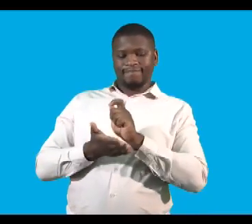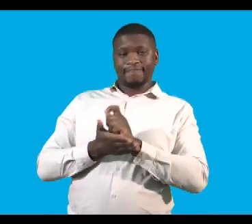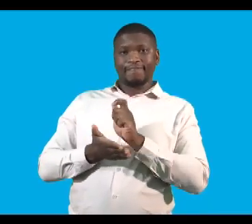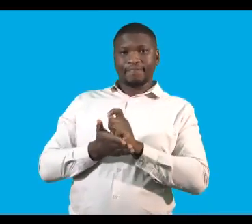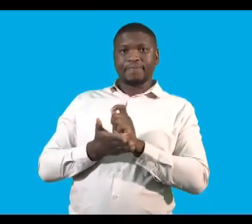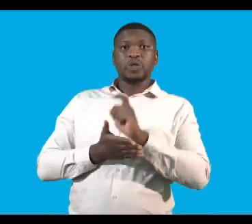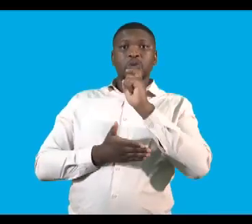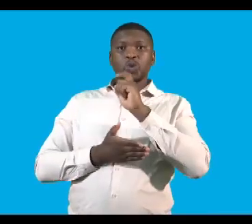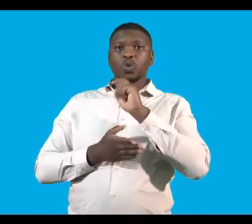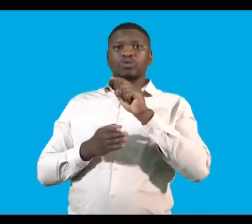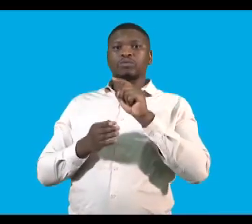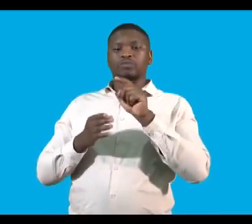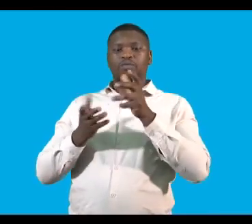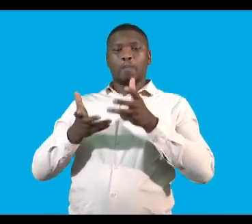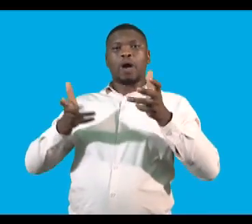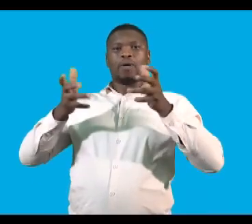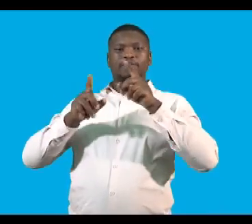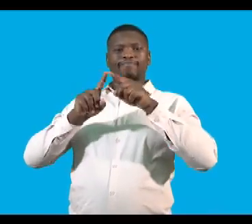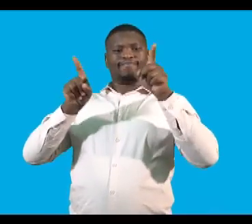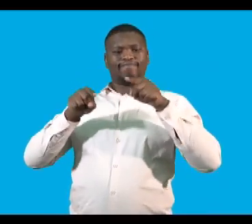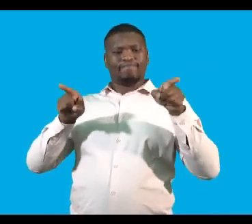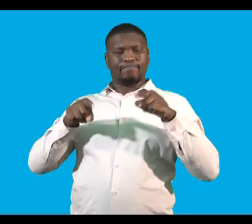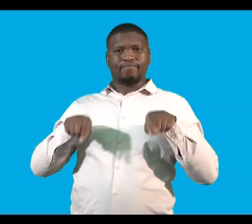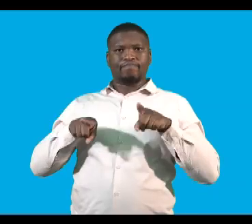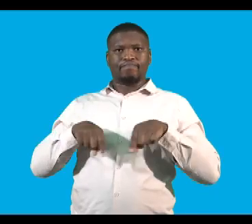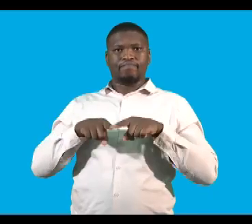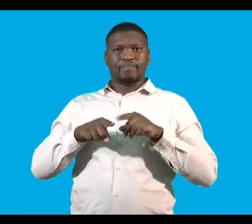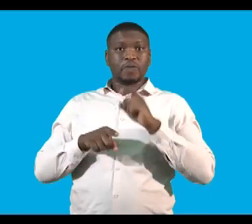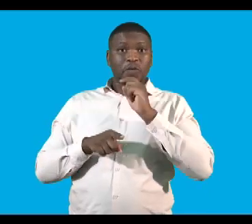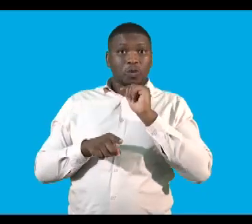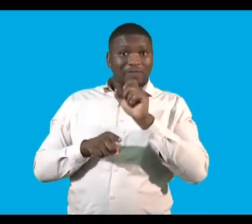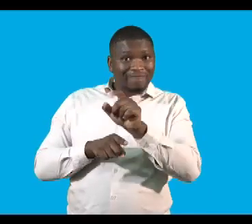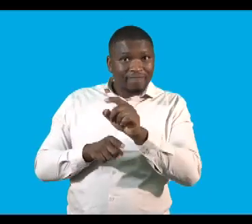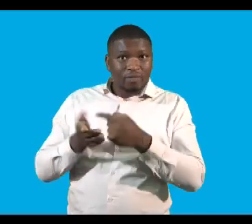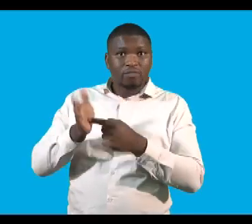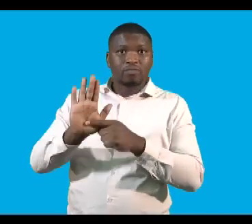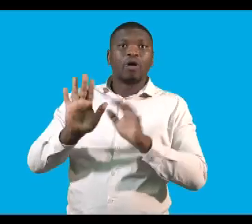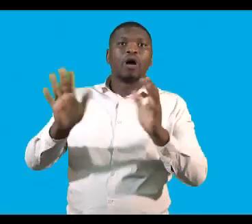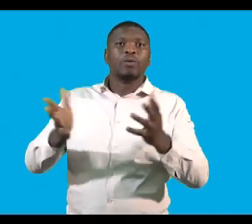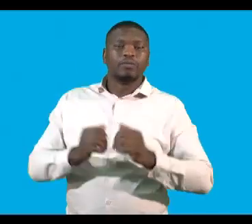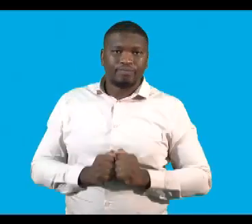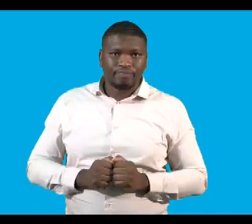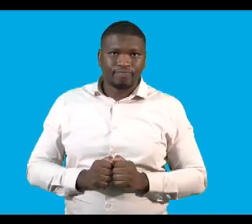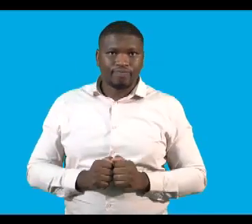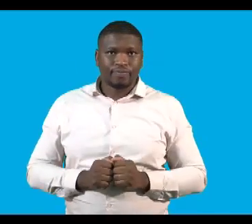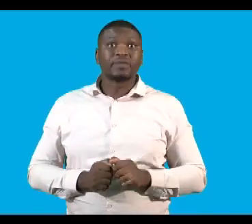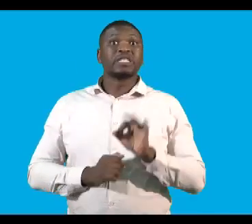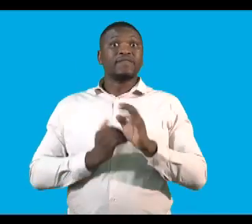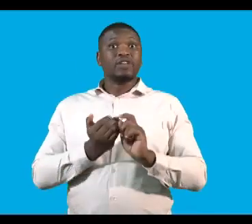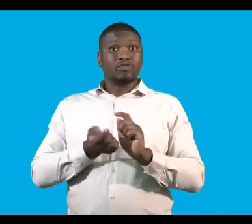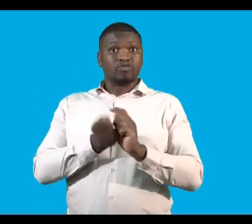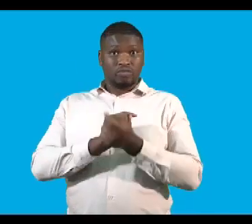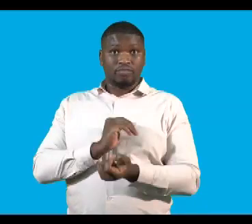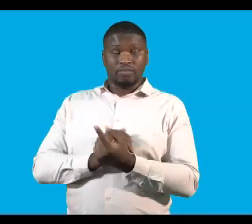jagged speech bubble? So this is still in frame 1, so if the speech bubble changed to one that has jagged lines around